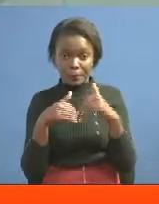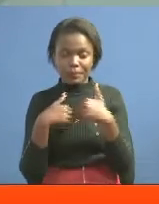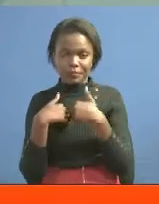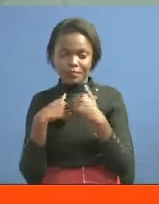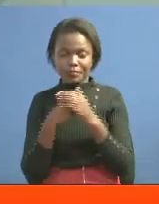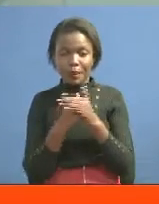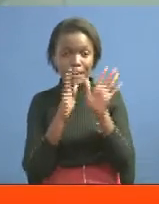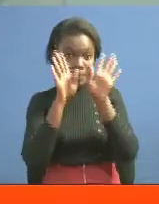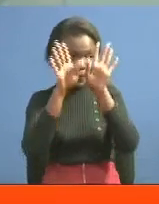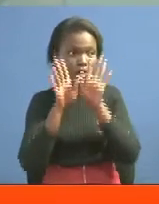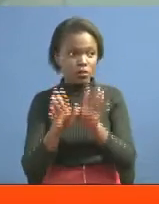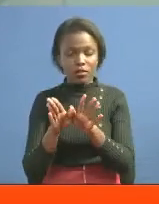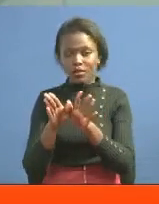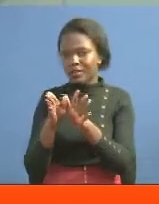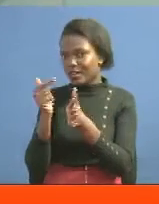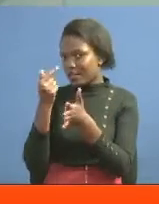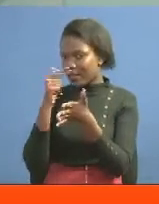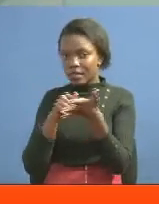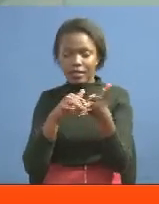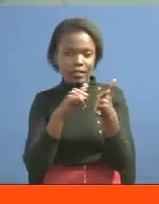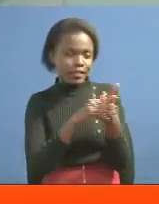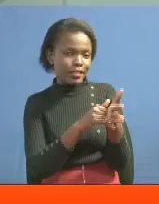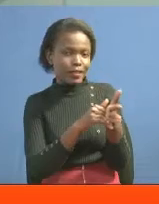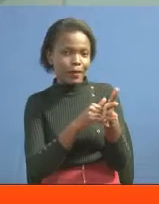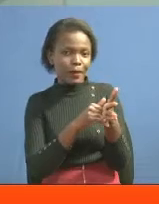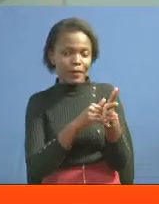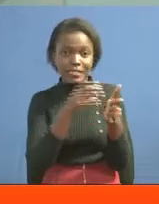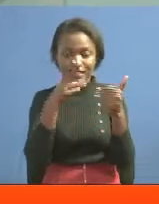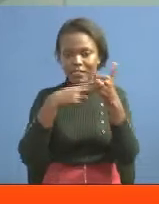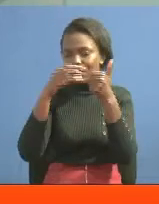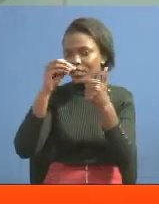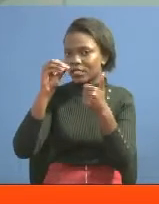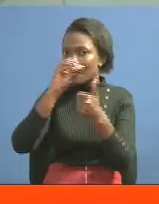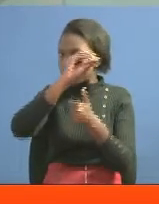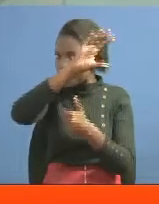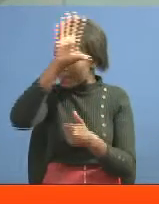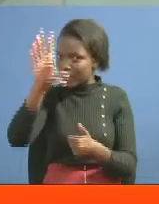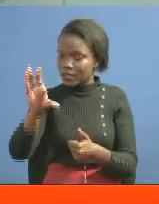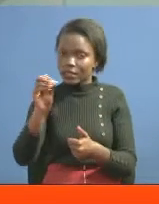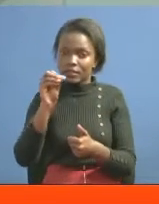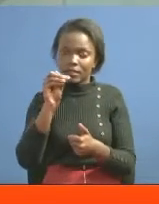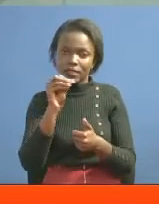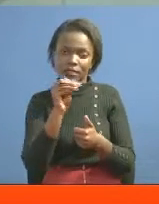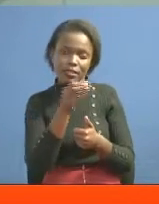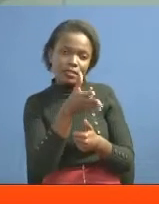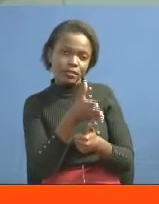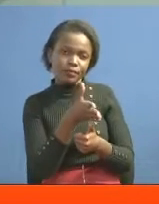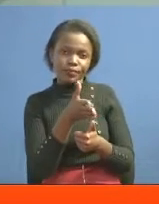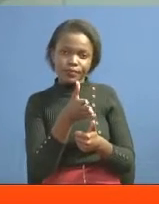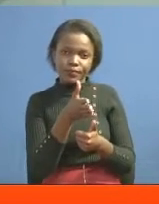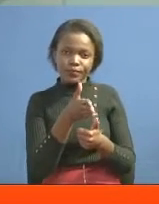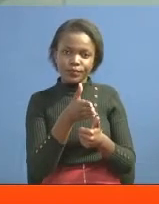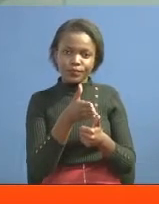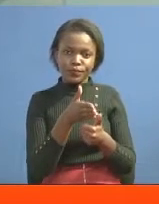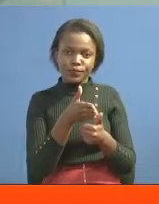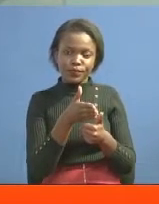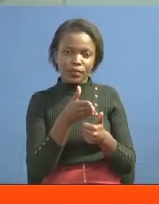to note that around 70% of businesses in Kenya, or SMEs, are actually in the wholesale and